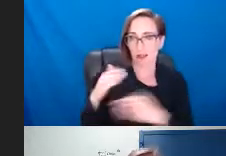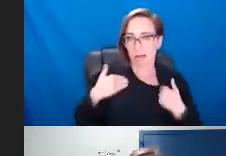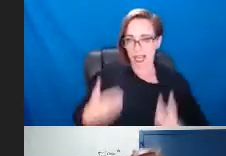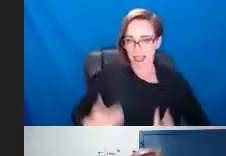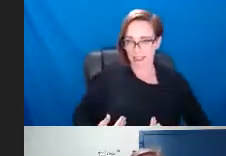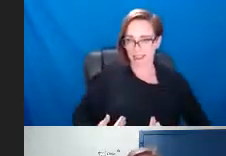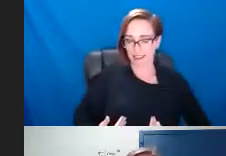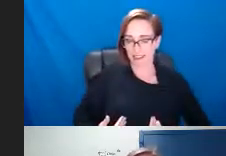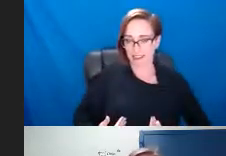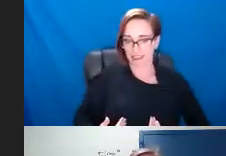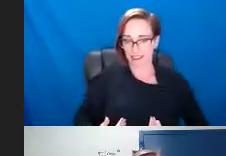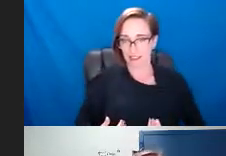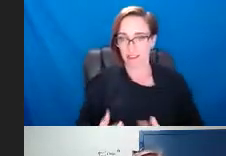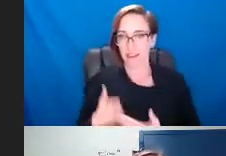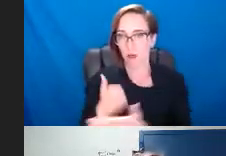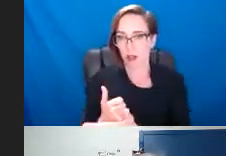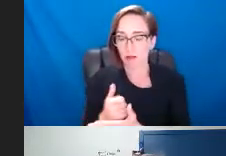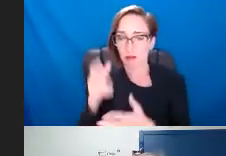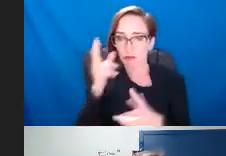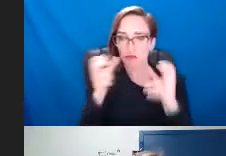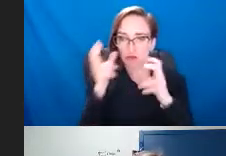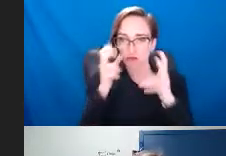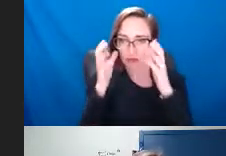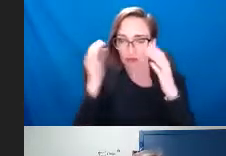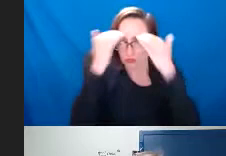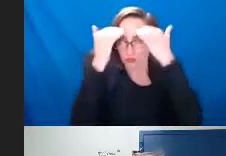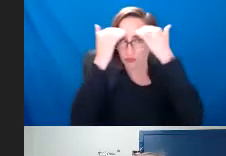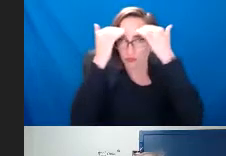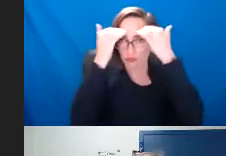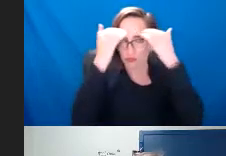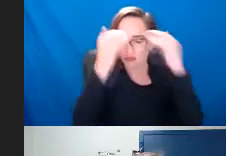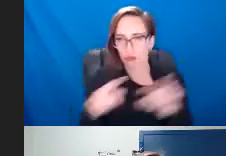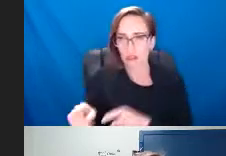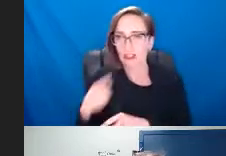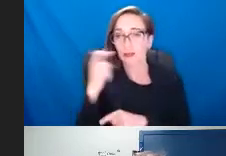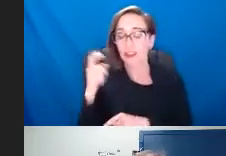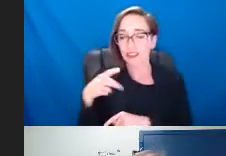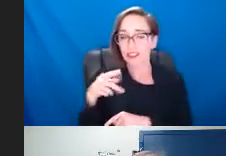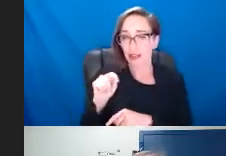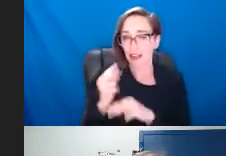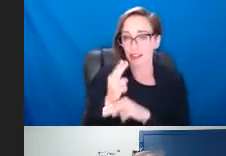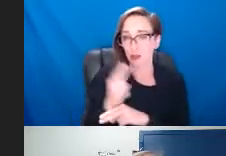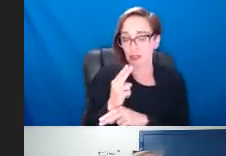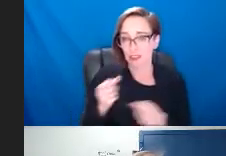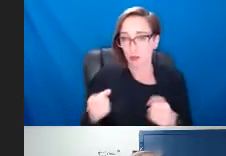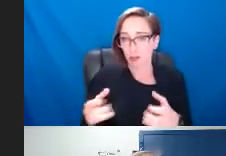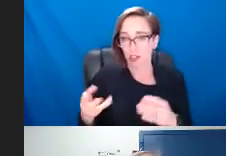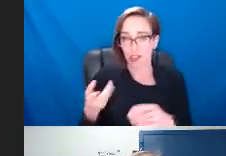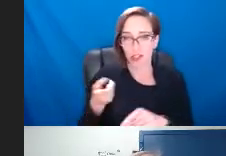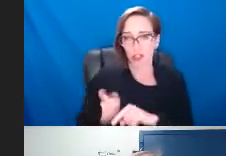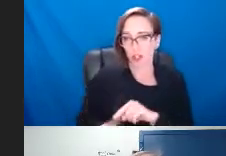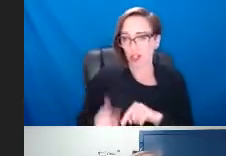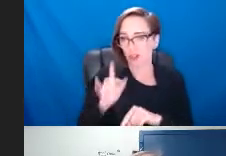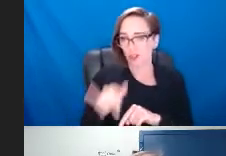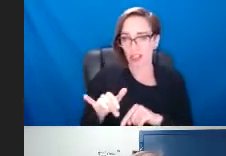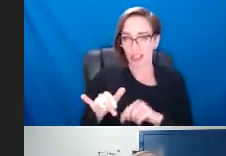And through what I mean by that is, because Pat sits in a wheelchair, we weren't able to communicate